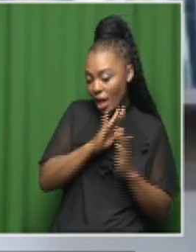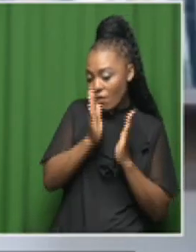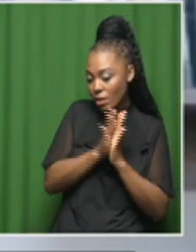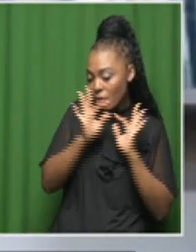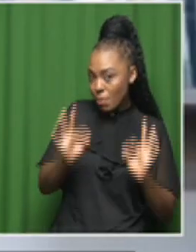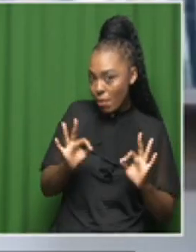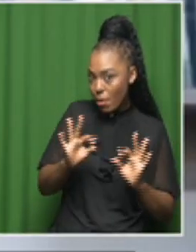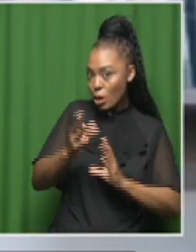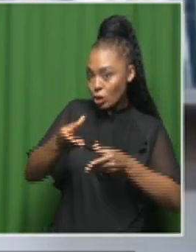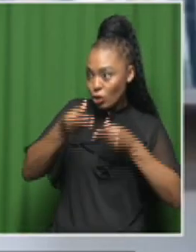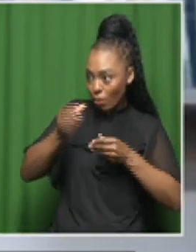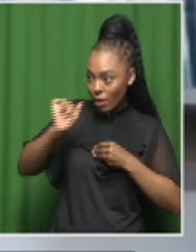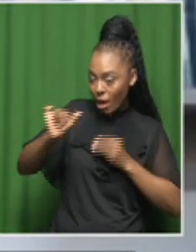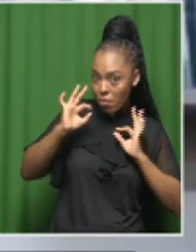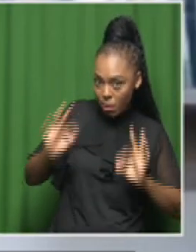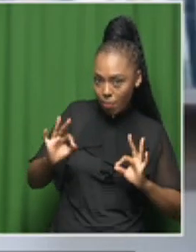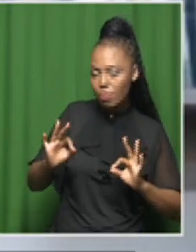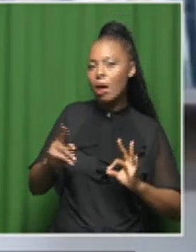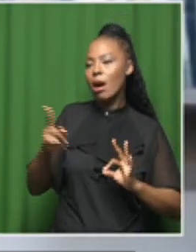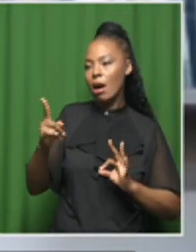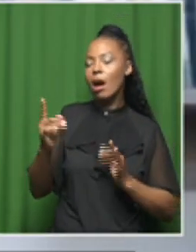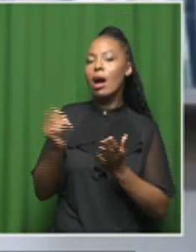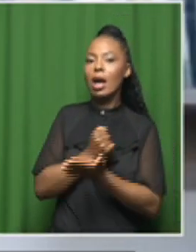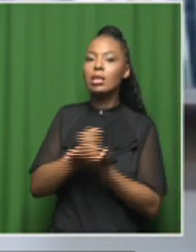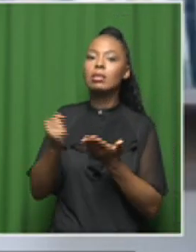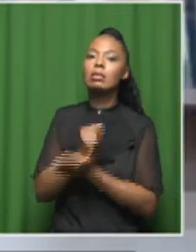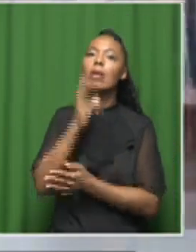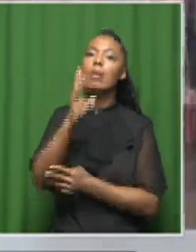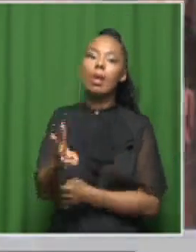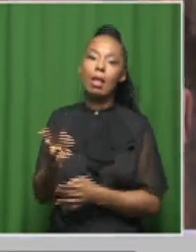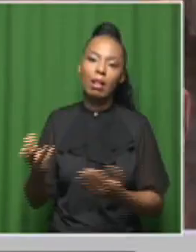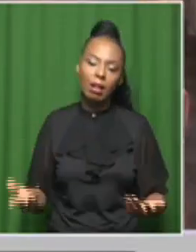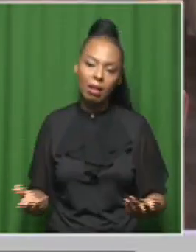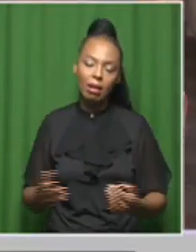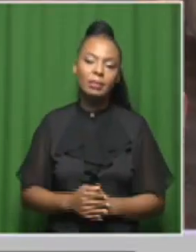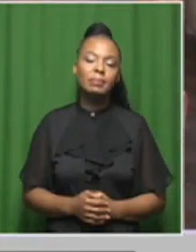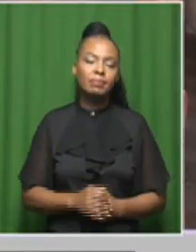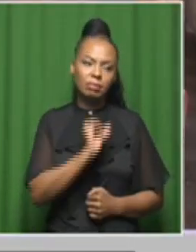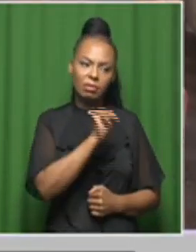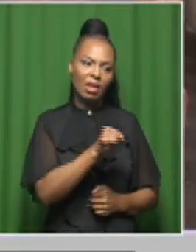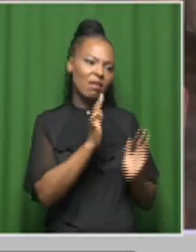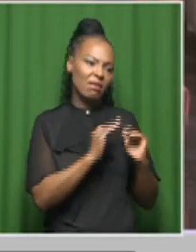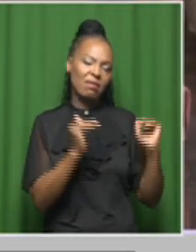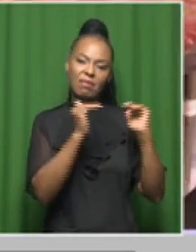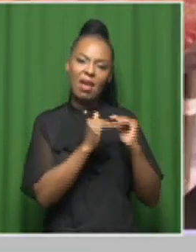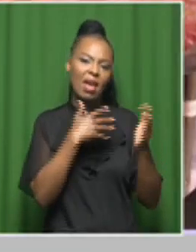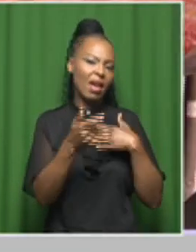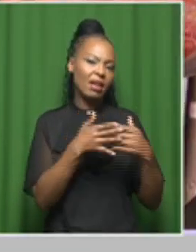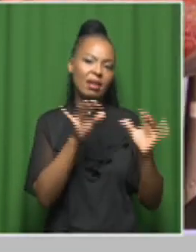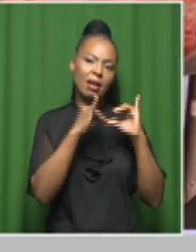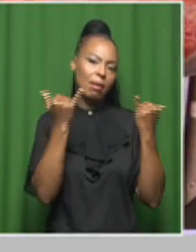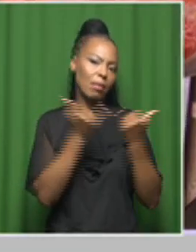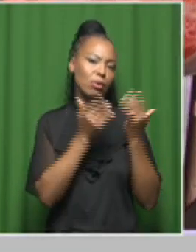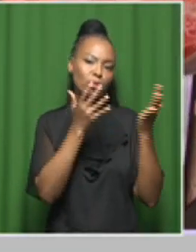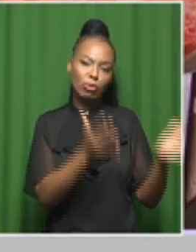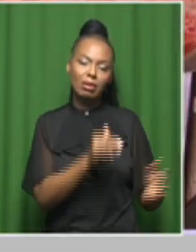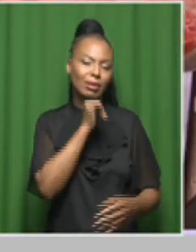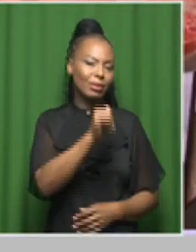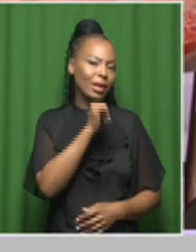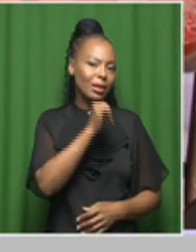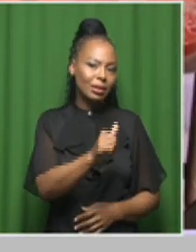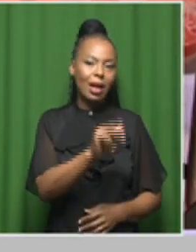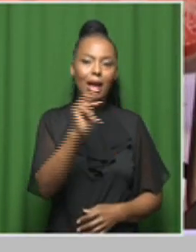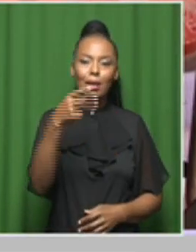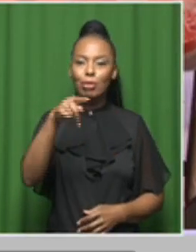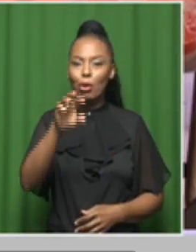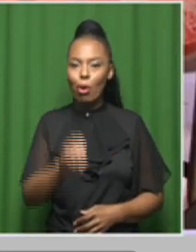order with that organization, Elian. And that's fair enough. I mean, you know, any company, it doesn't matter if you are an